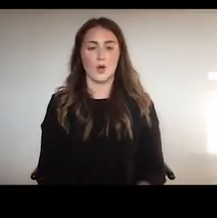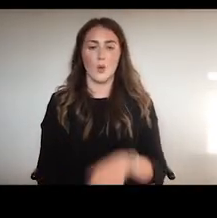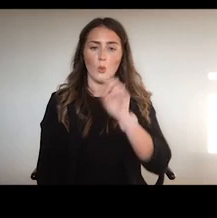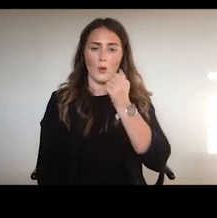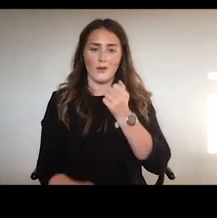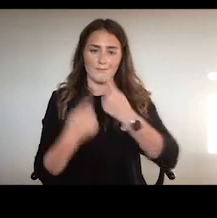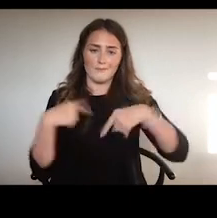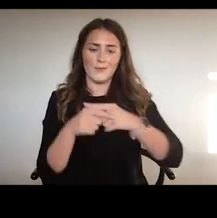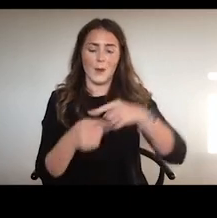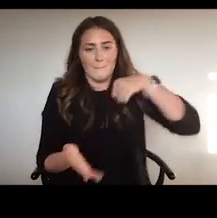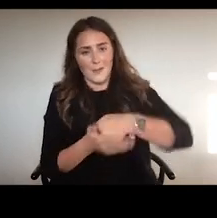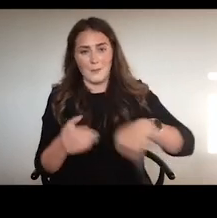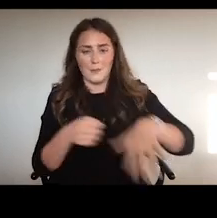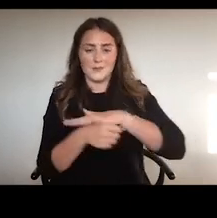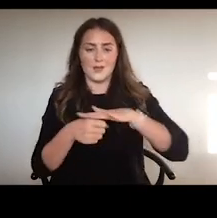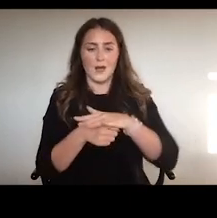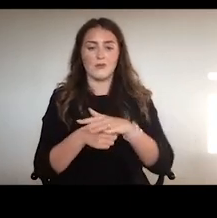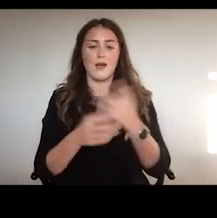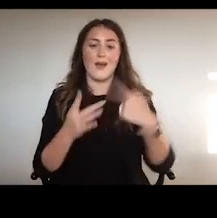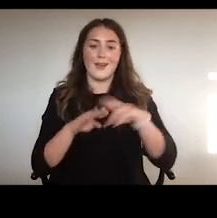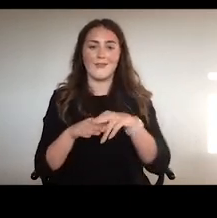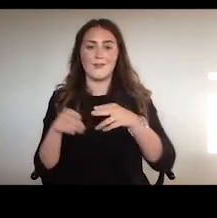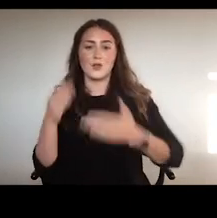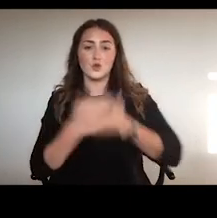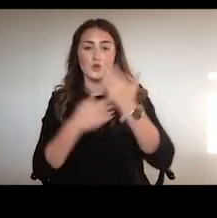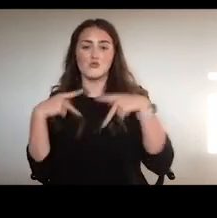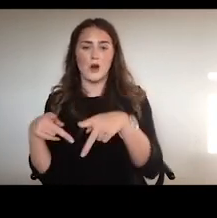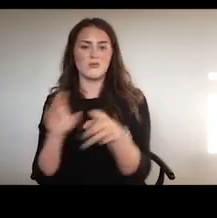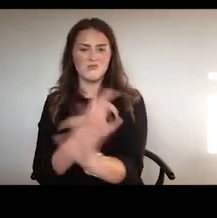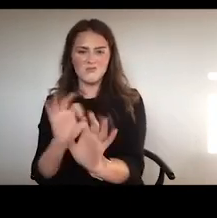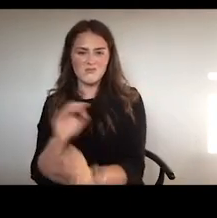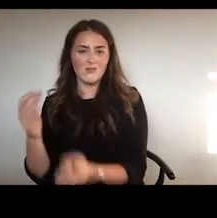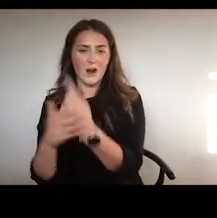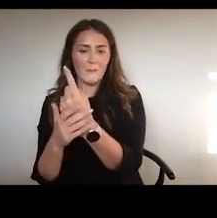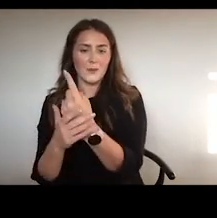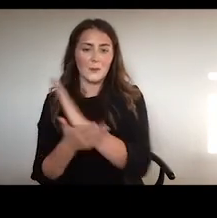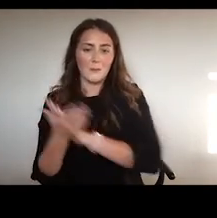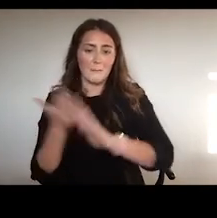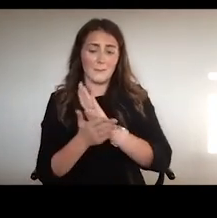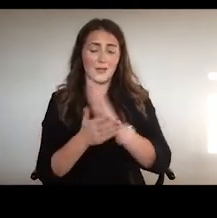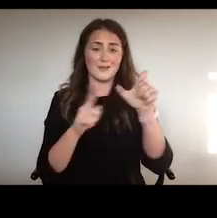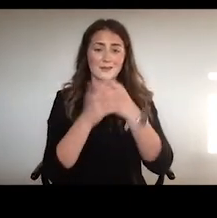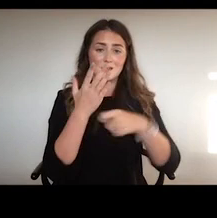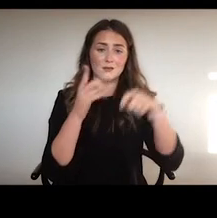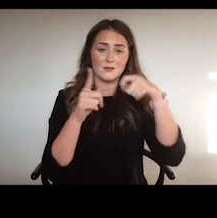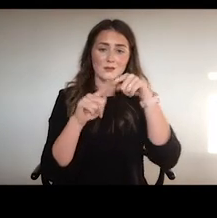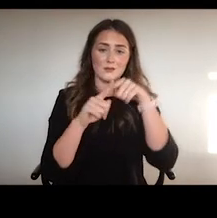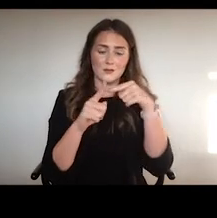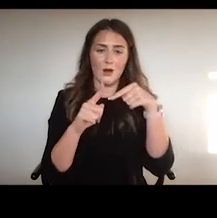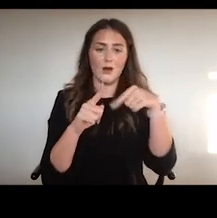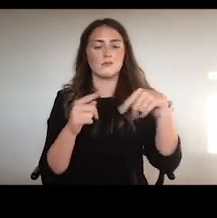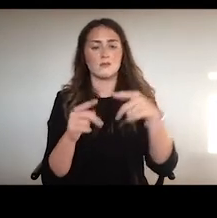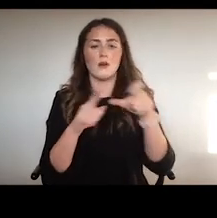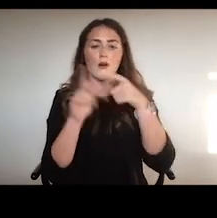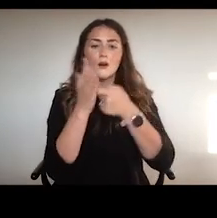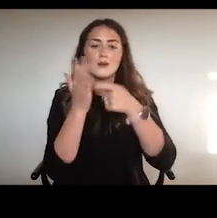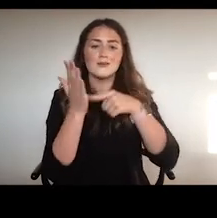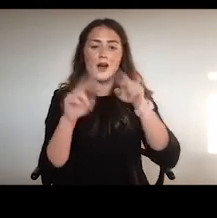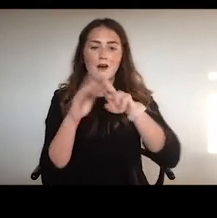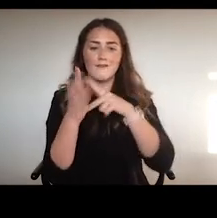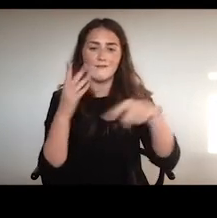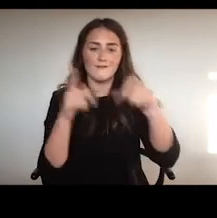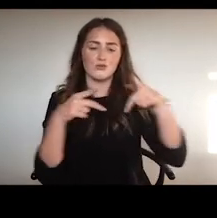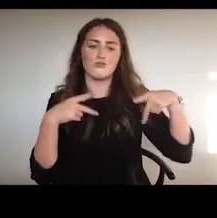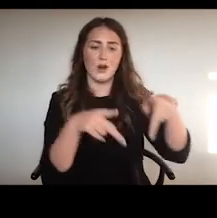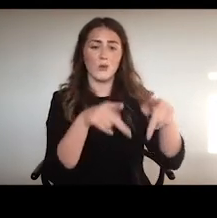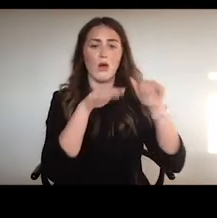as the do something and the do minimum scenarios. If the Lower Thames Crossing is not built, it's expected that high levels of